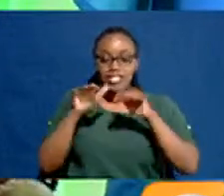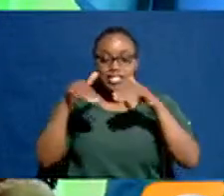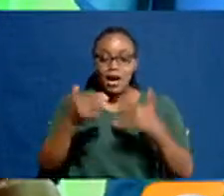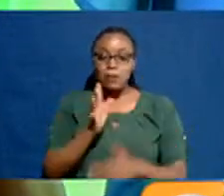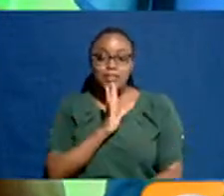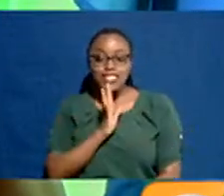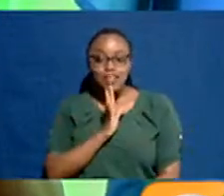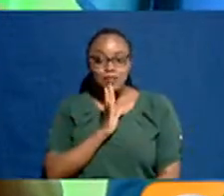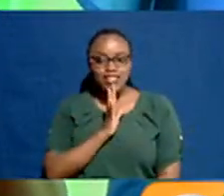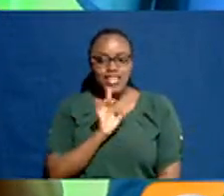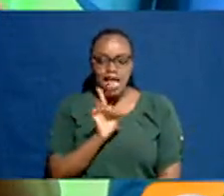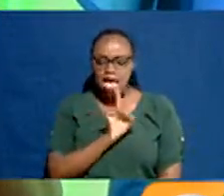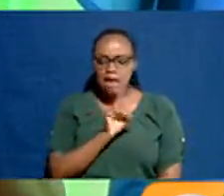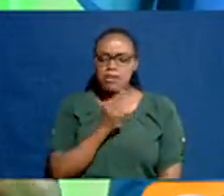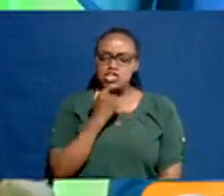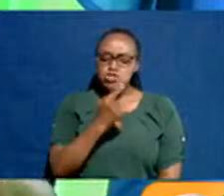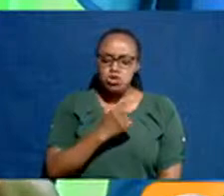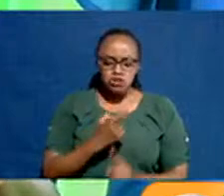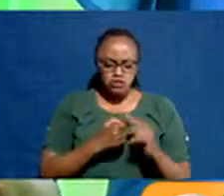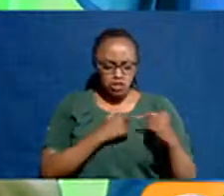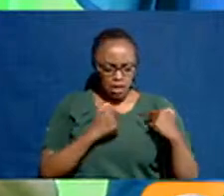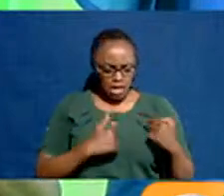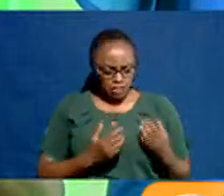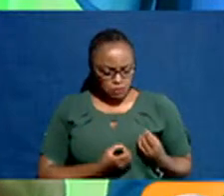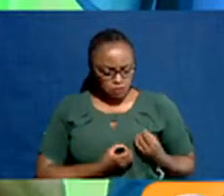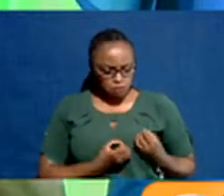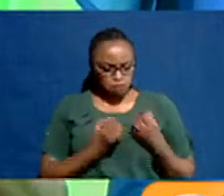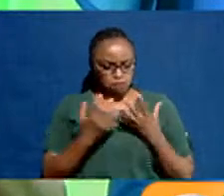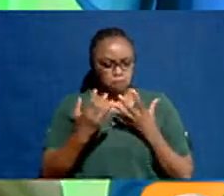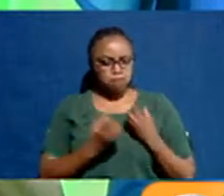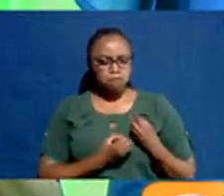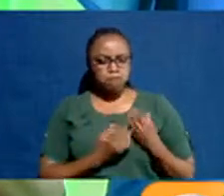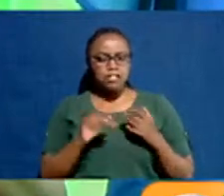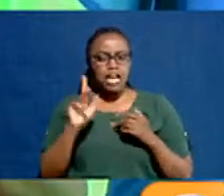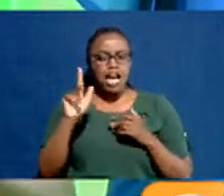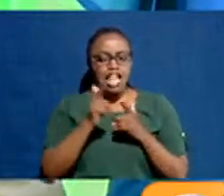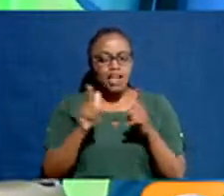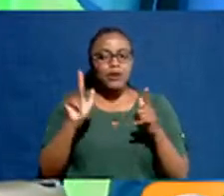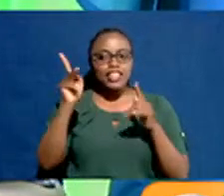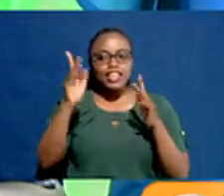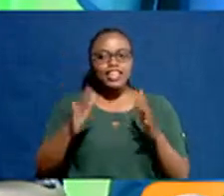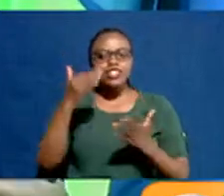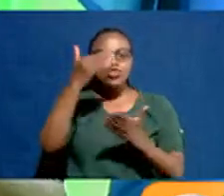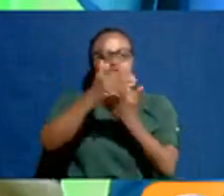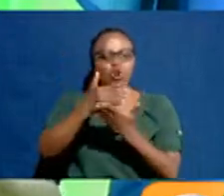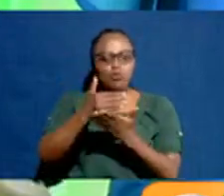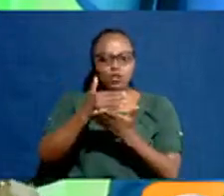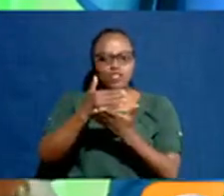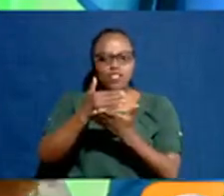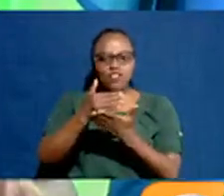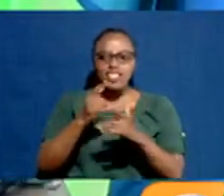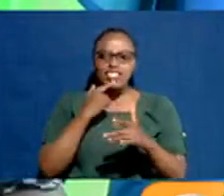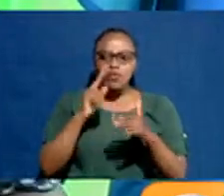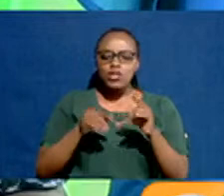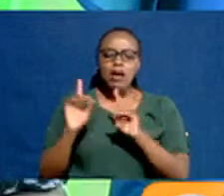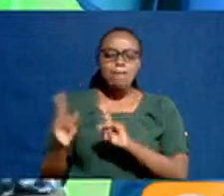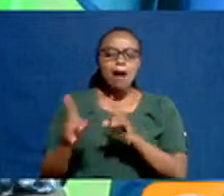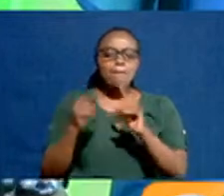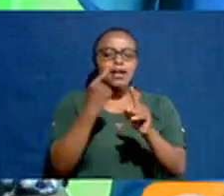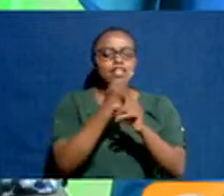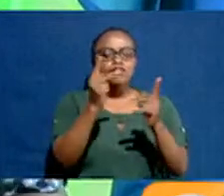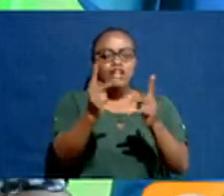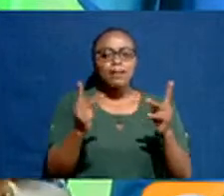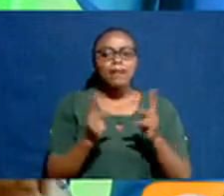speak. I will always speak from my heart. Unless the people of Kenya tell me to stop. And as I go around the country, because